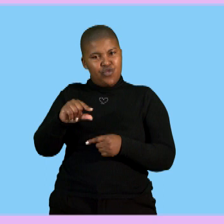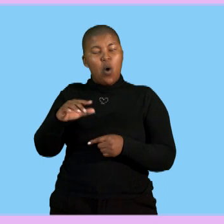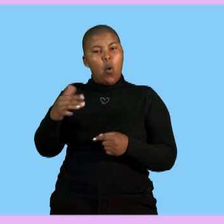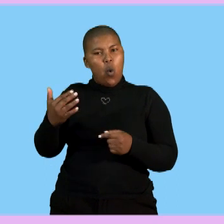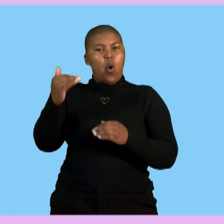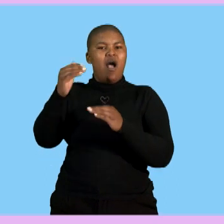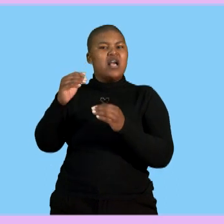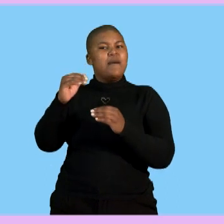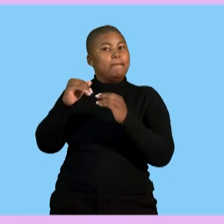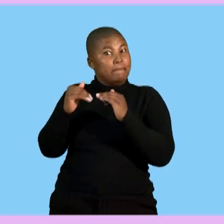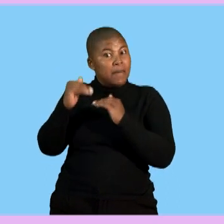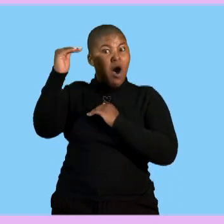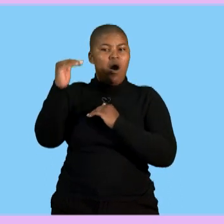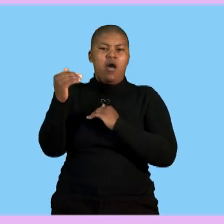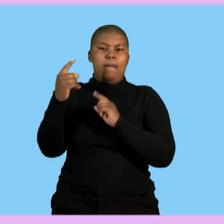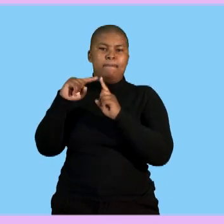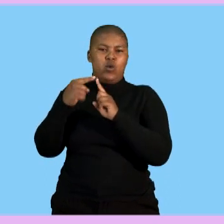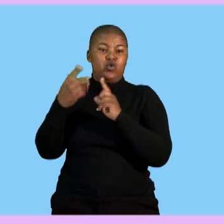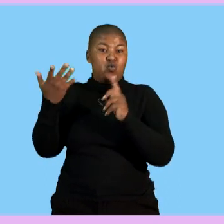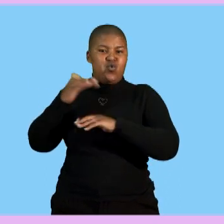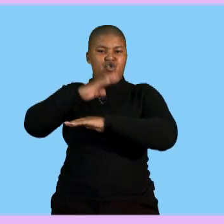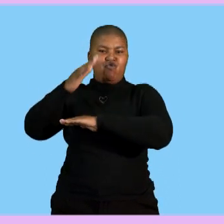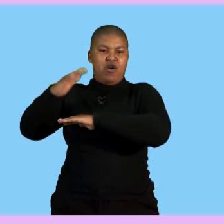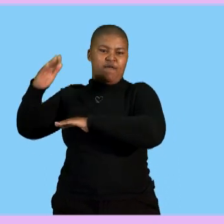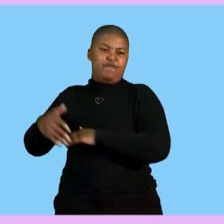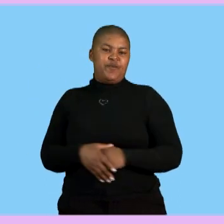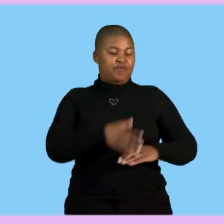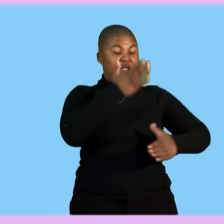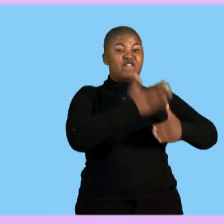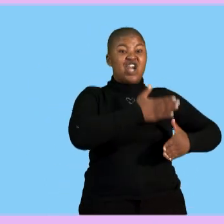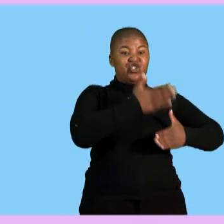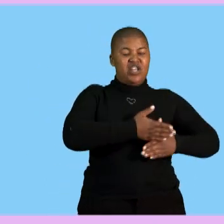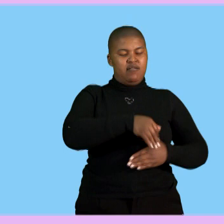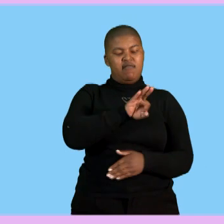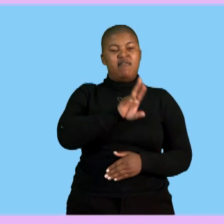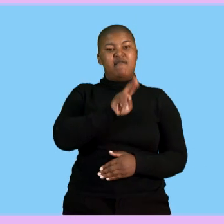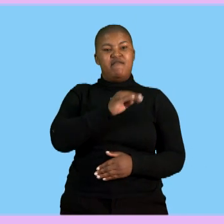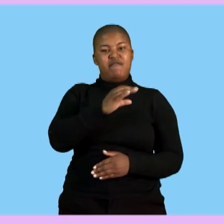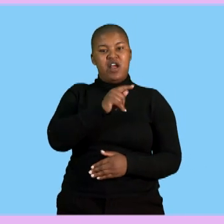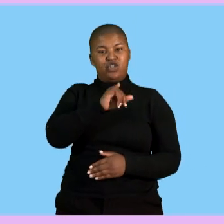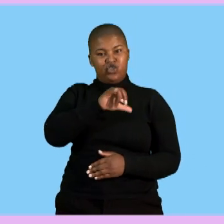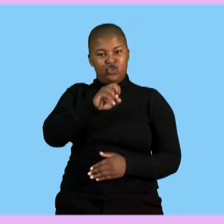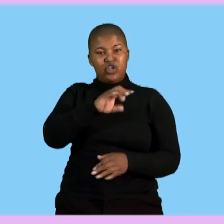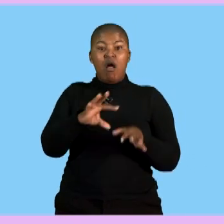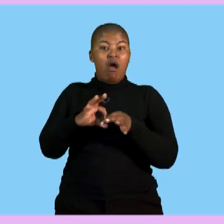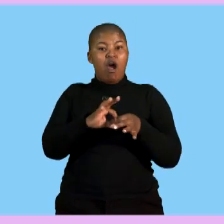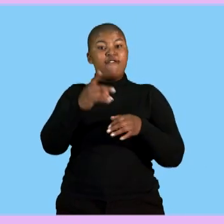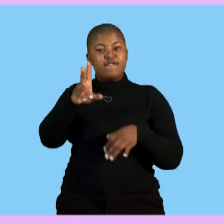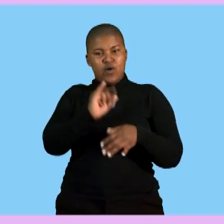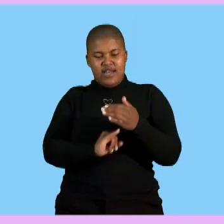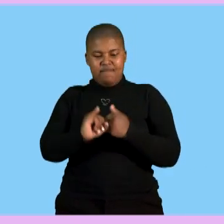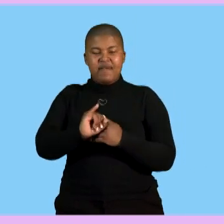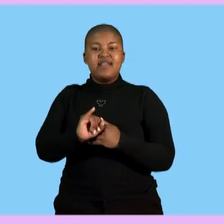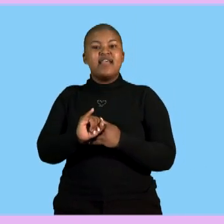maximum point on the graph. A function, it is a relationship where each independent variable